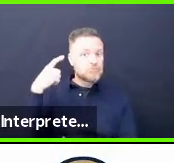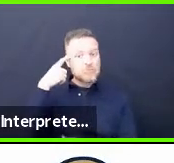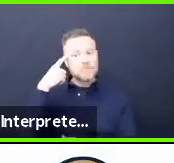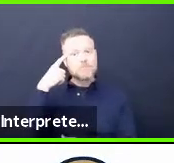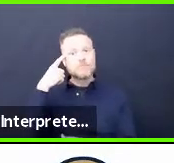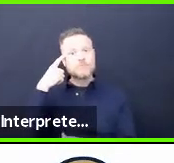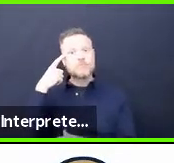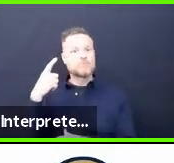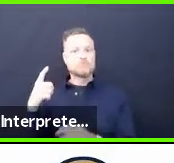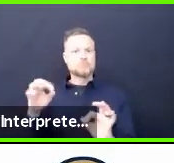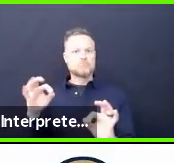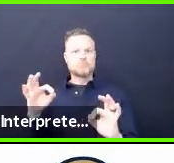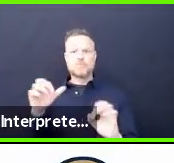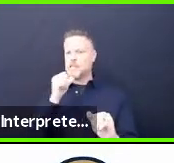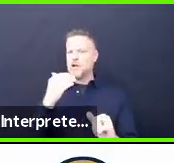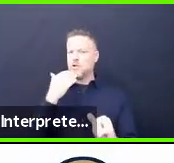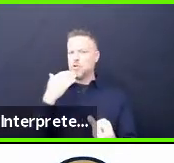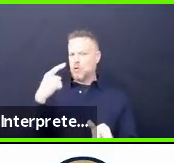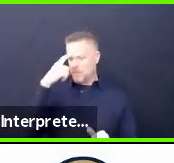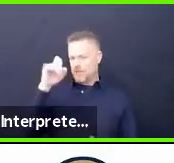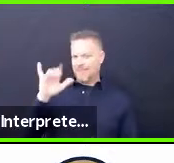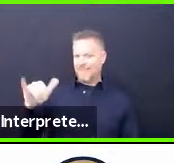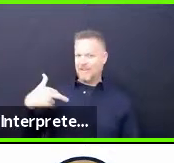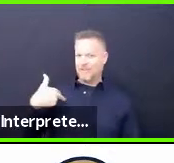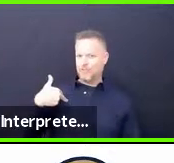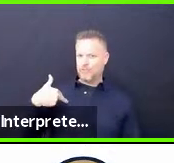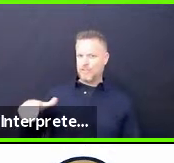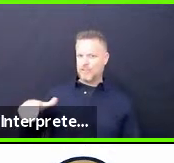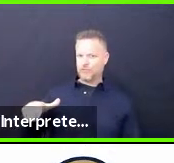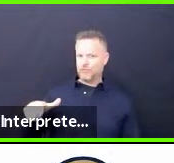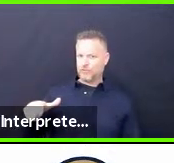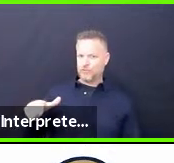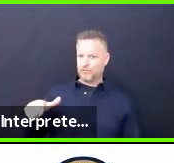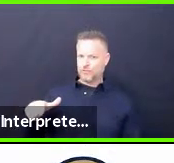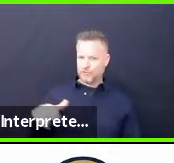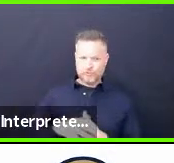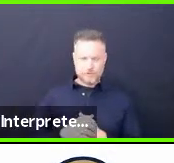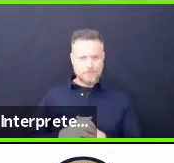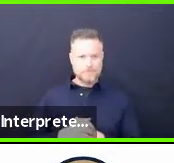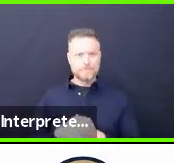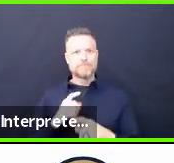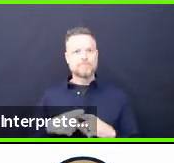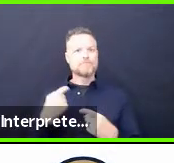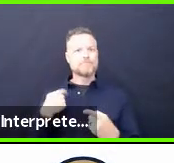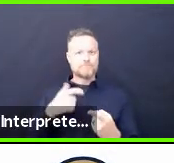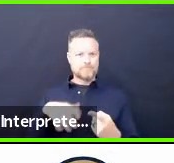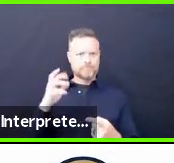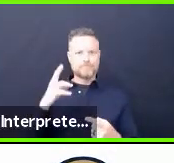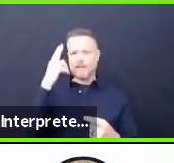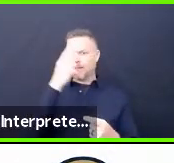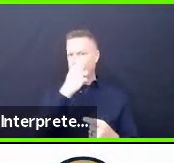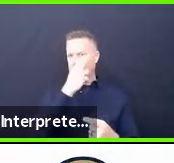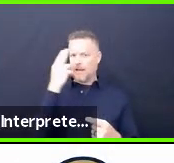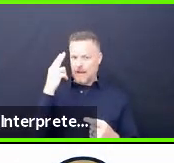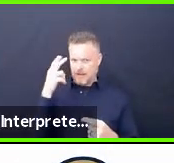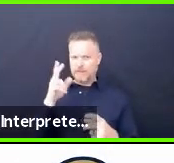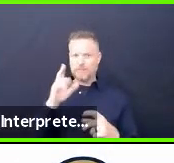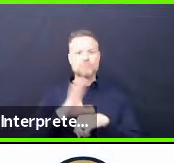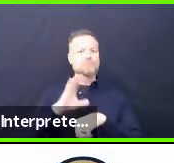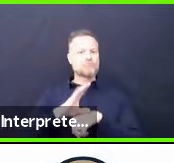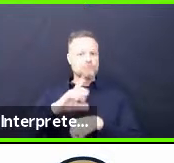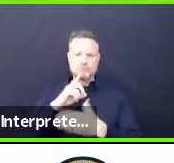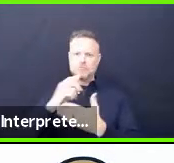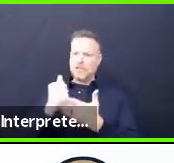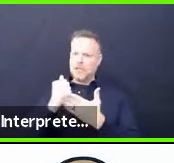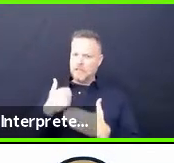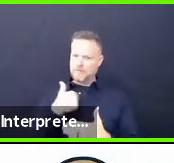not good for their religion. We found that the Catholic Archdiocese was very helpful. We've